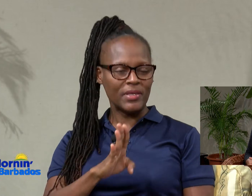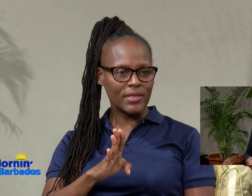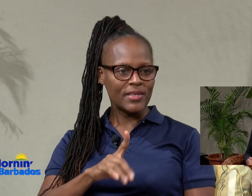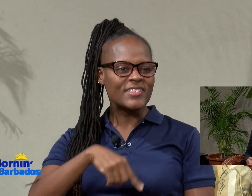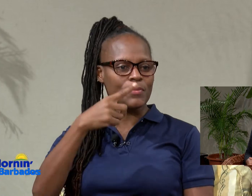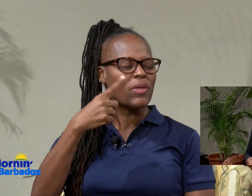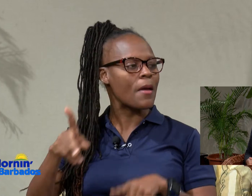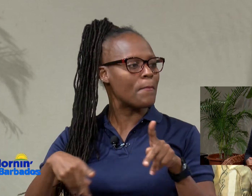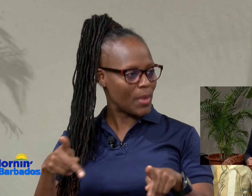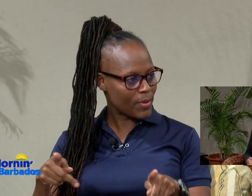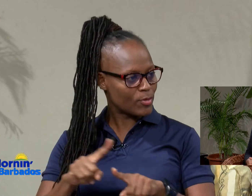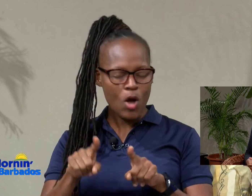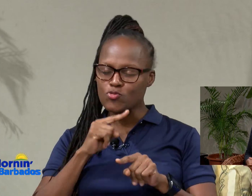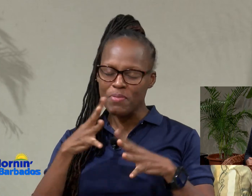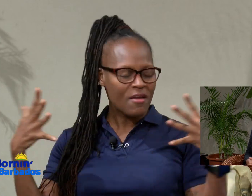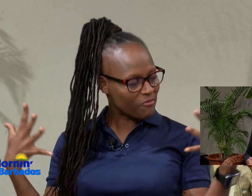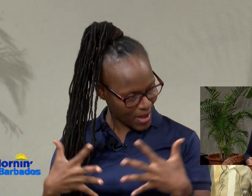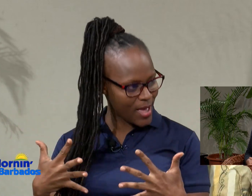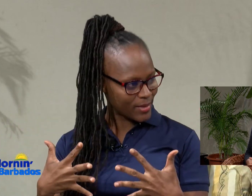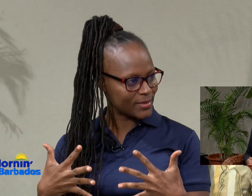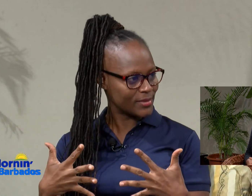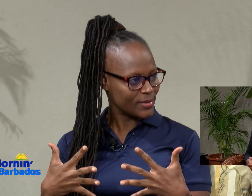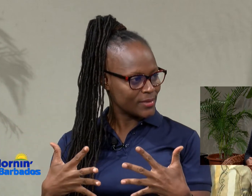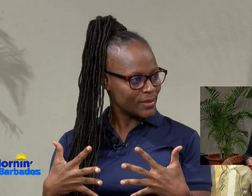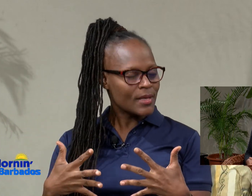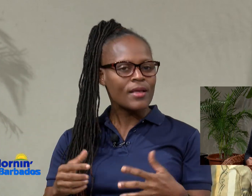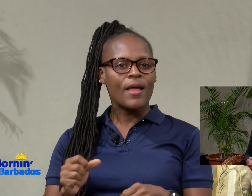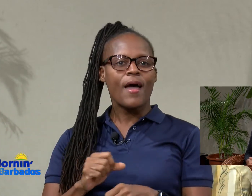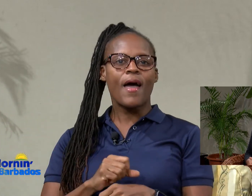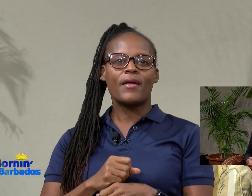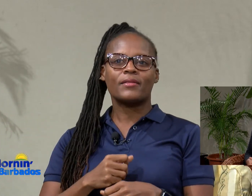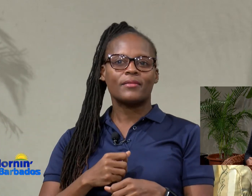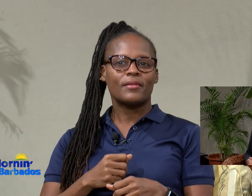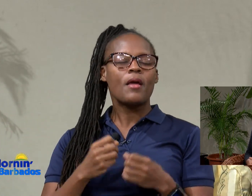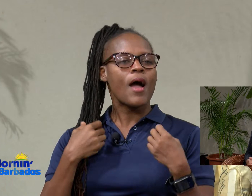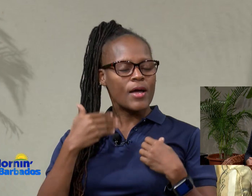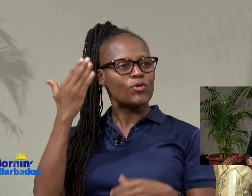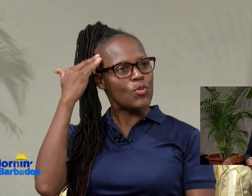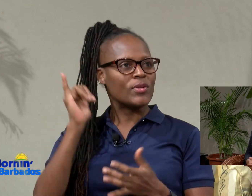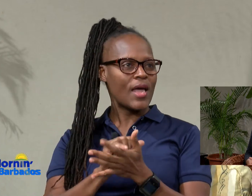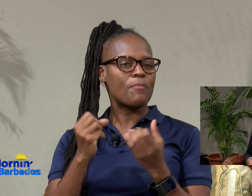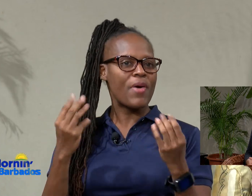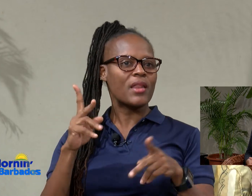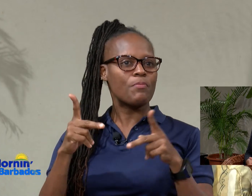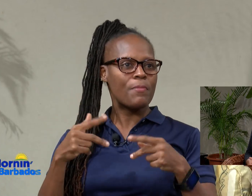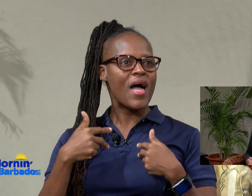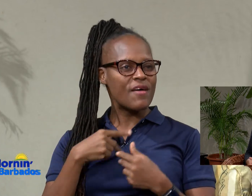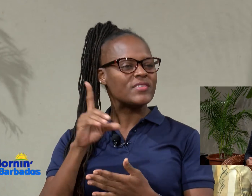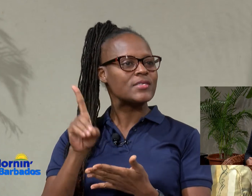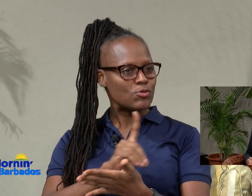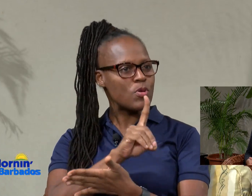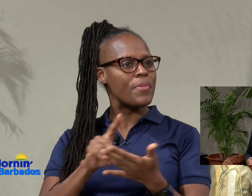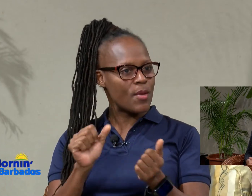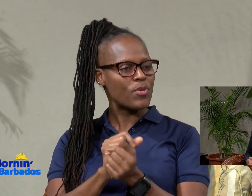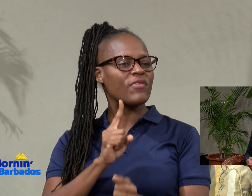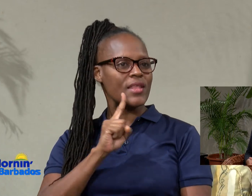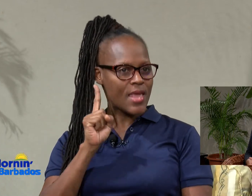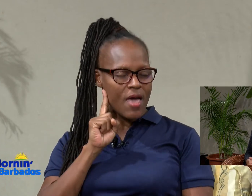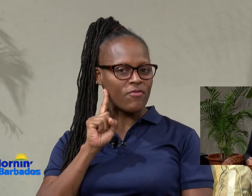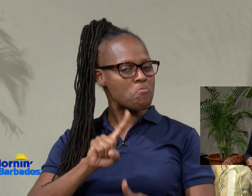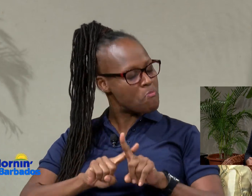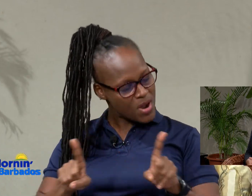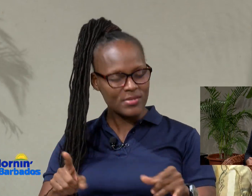to exist within society, not to be afraid of associating and interacting with hearing.